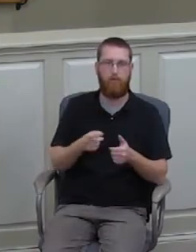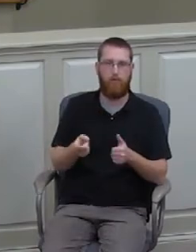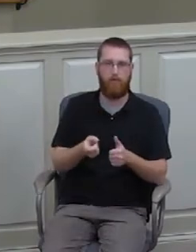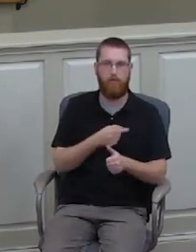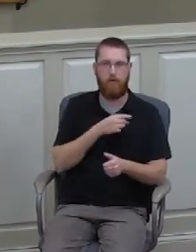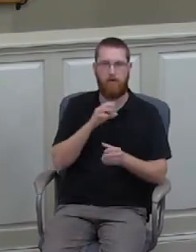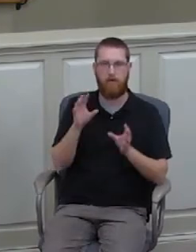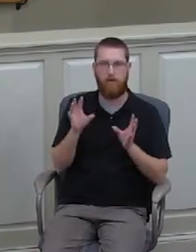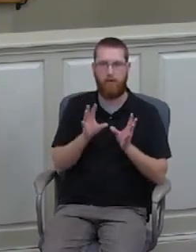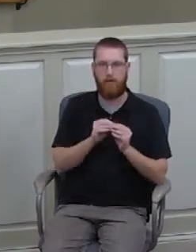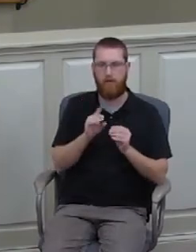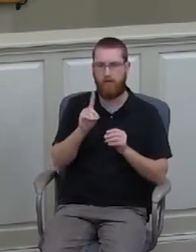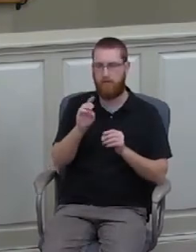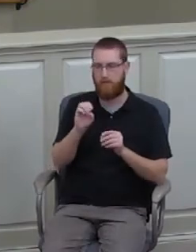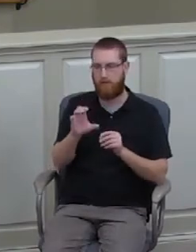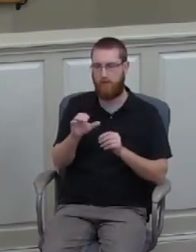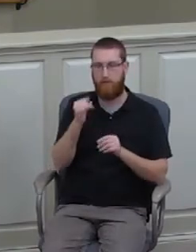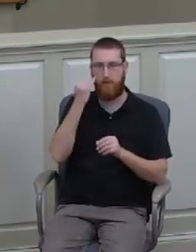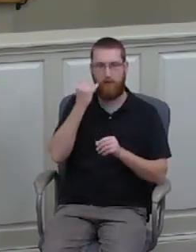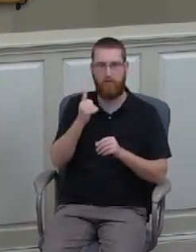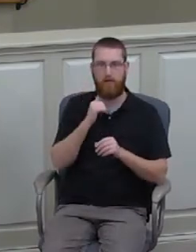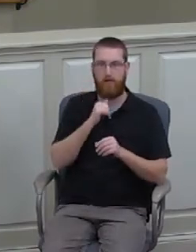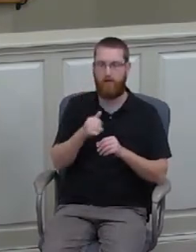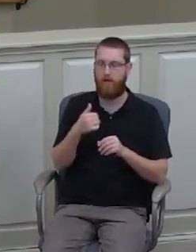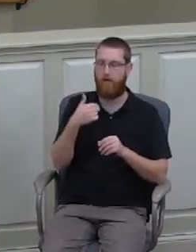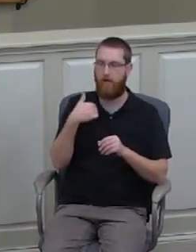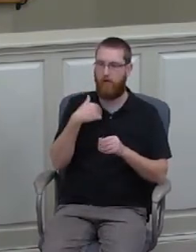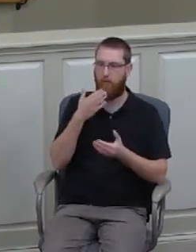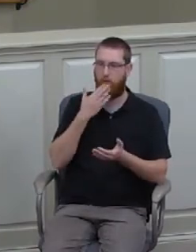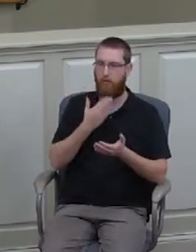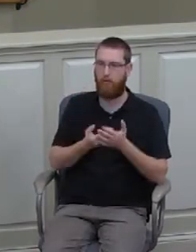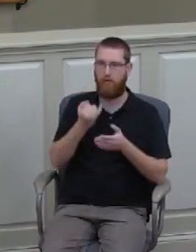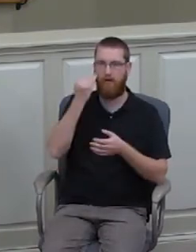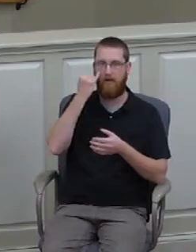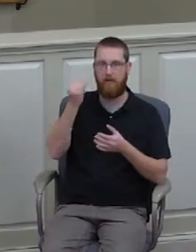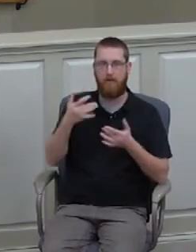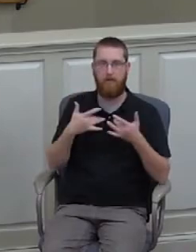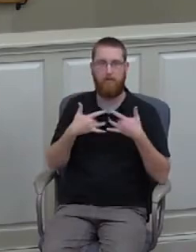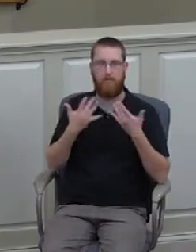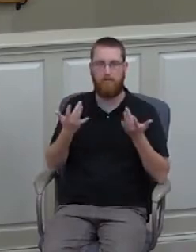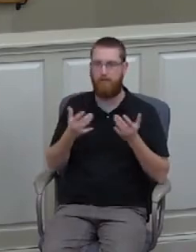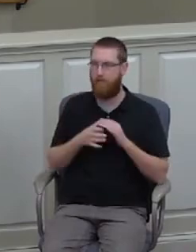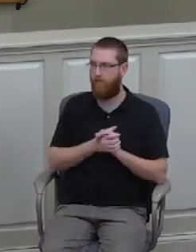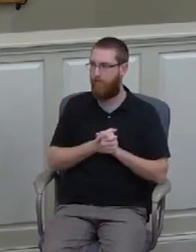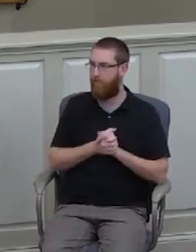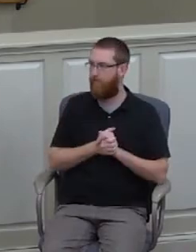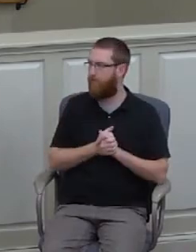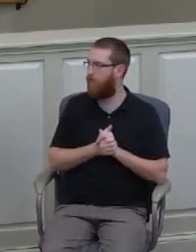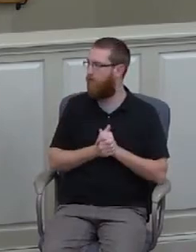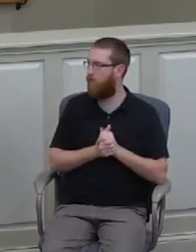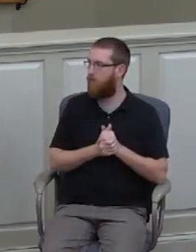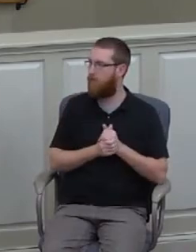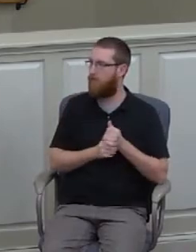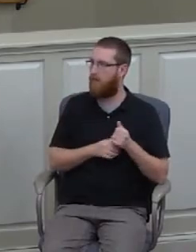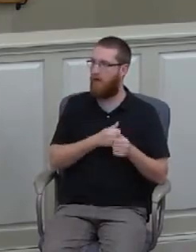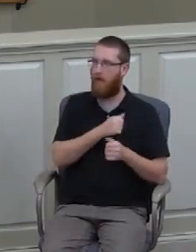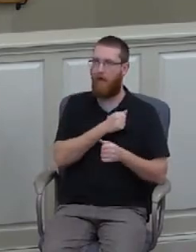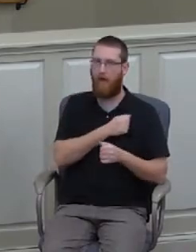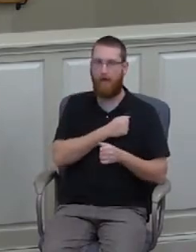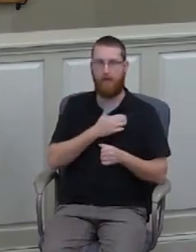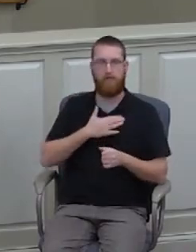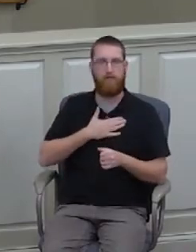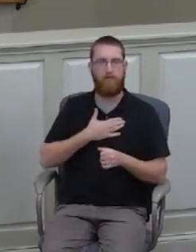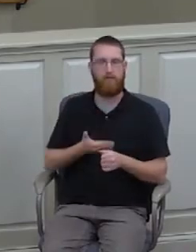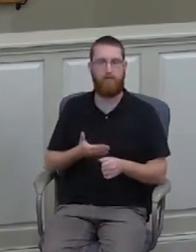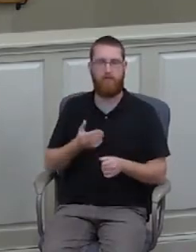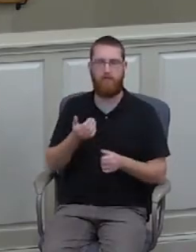in December. And if not, we'd have an idea of when we may be able to. Commissioner Atkins, would you be willing to do December the 16th? Oh, I'm